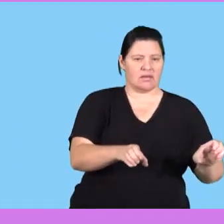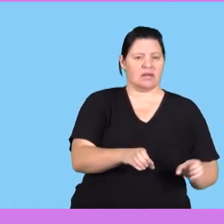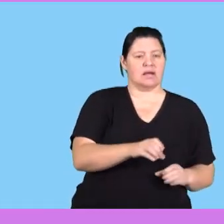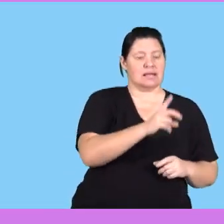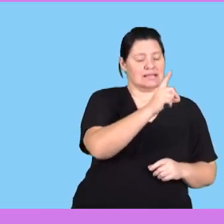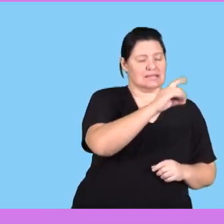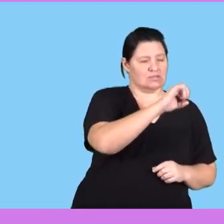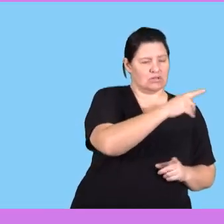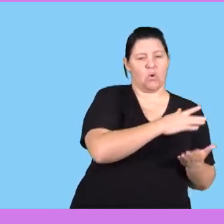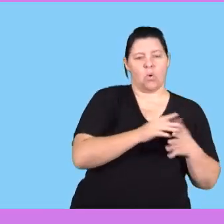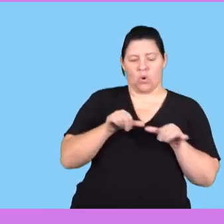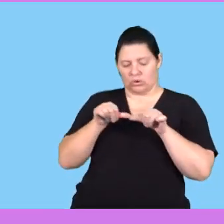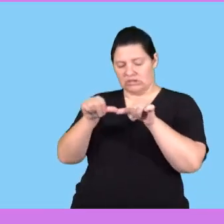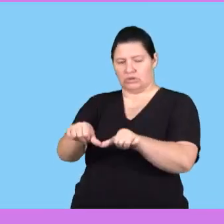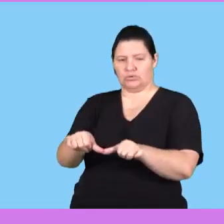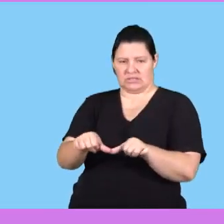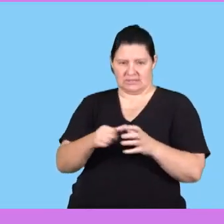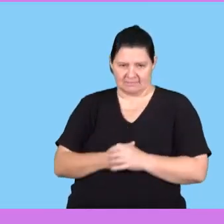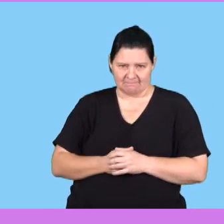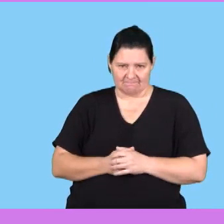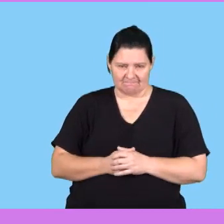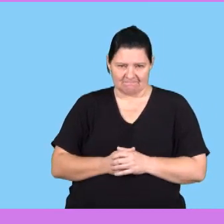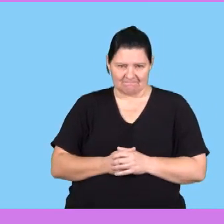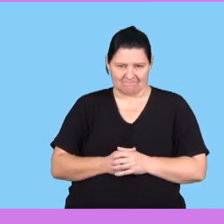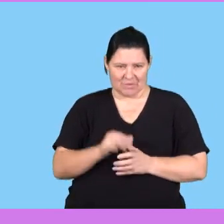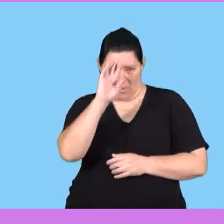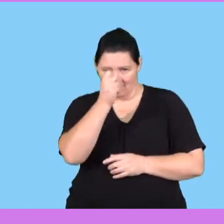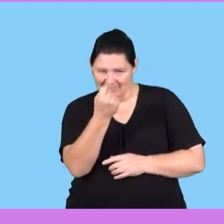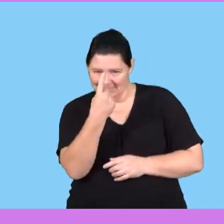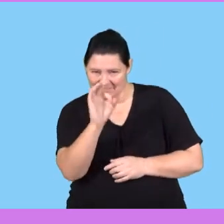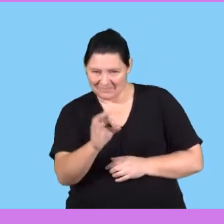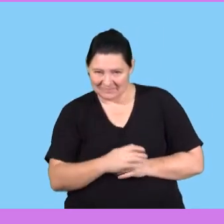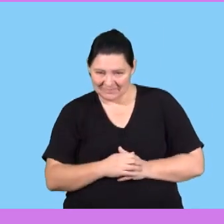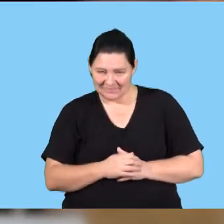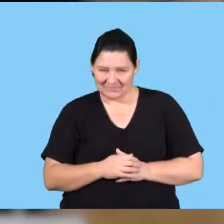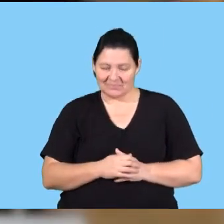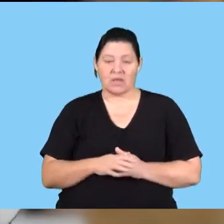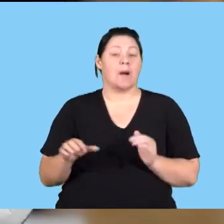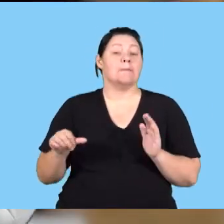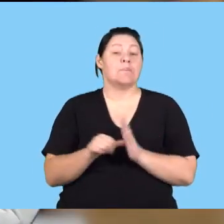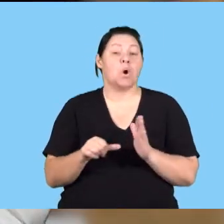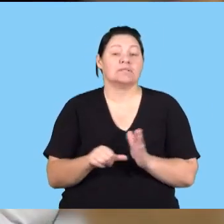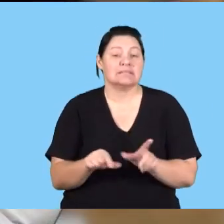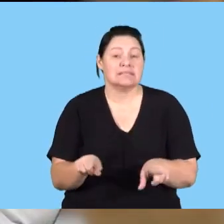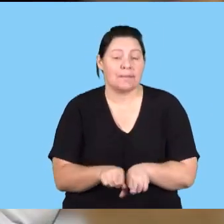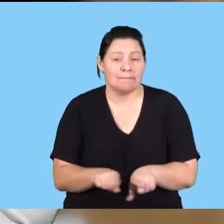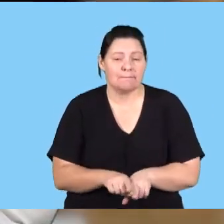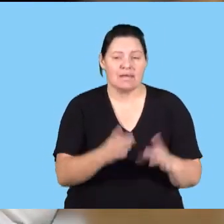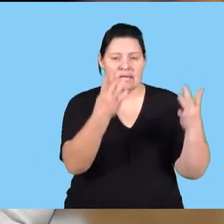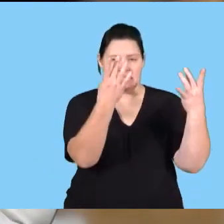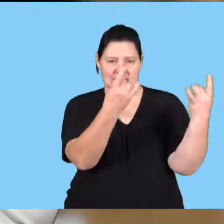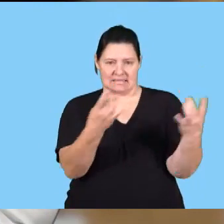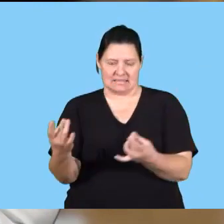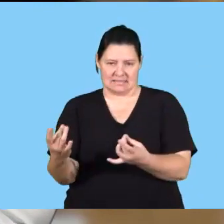data into discrete or continuous data. All right, so I hope that makes sense. Then also important is